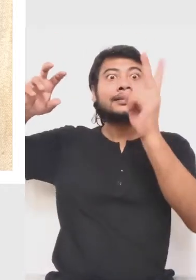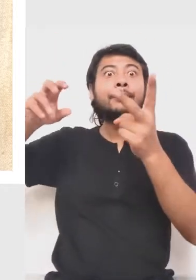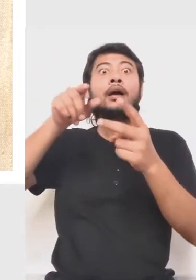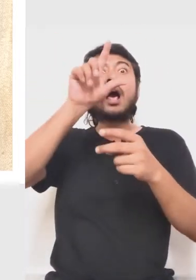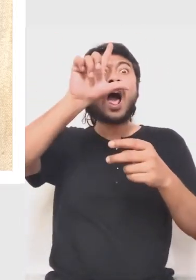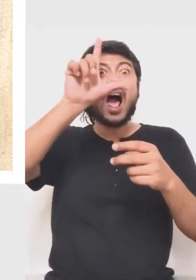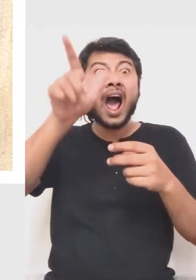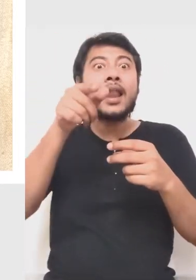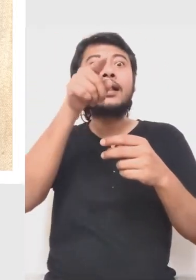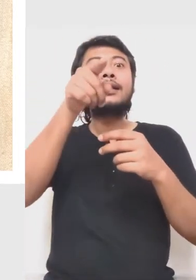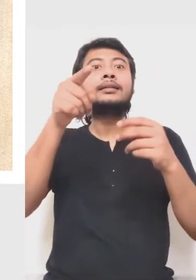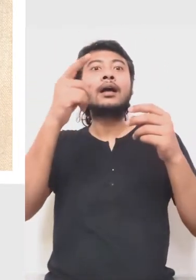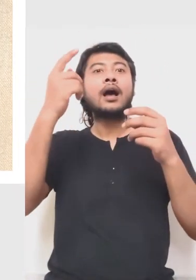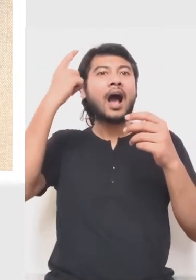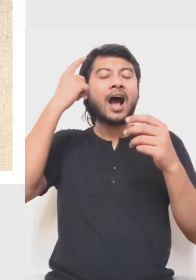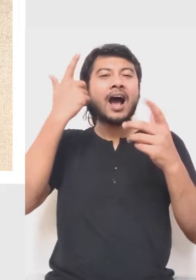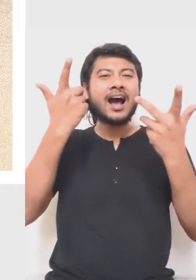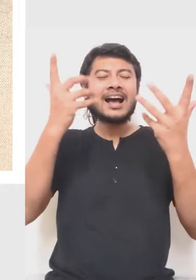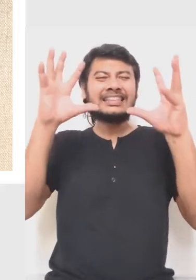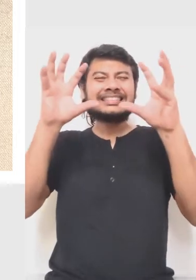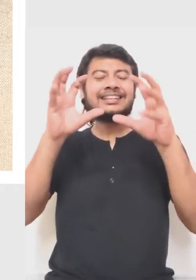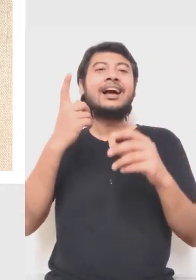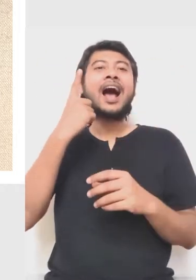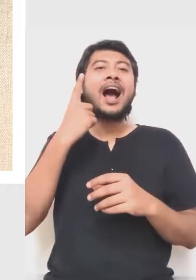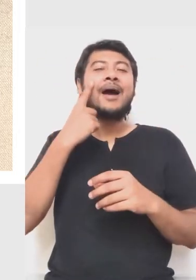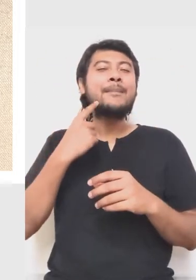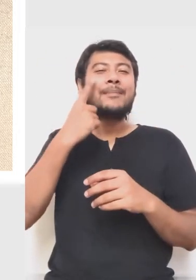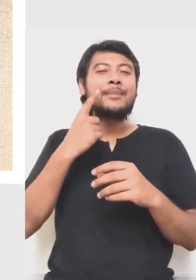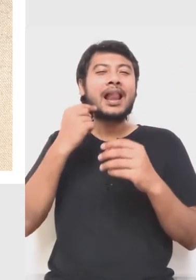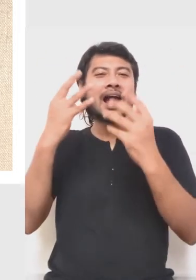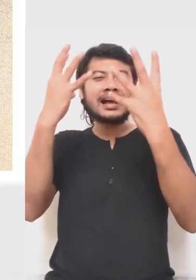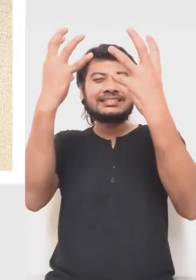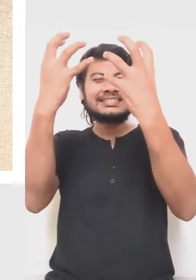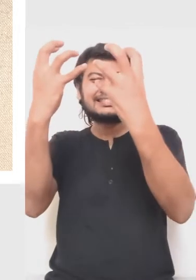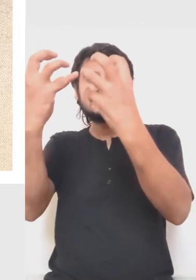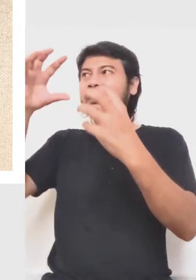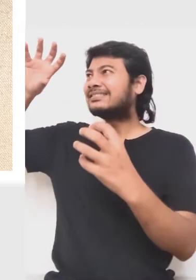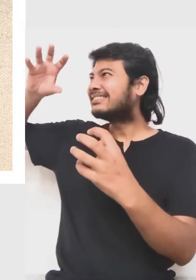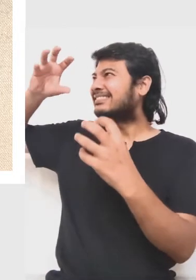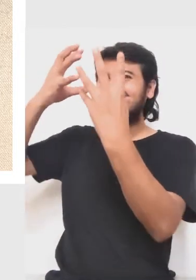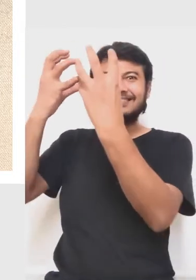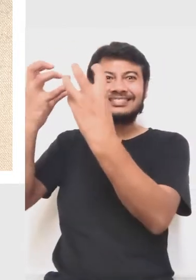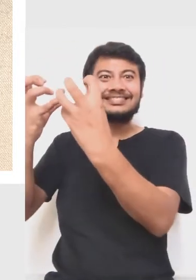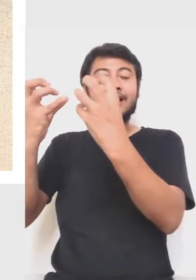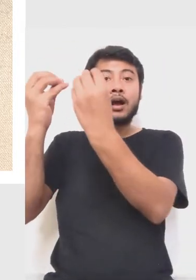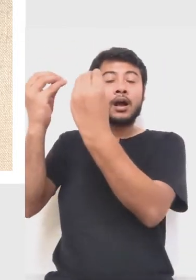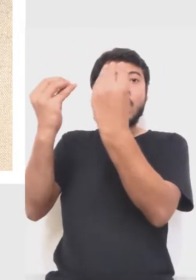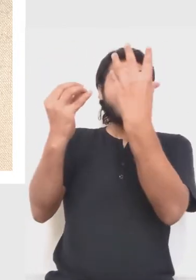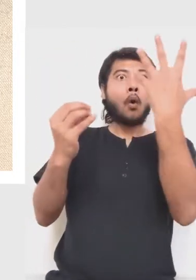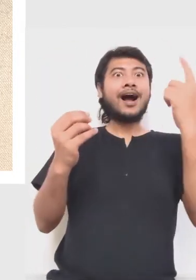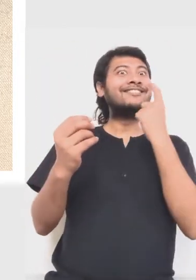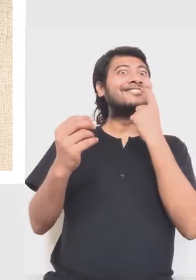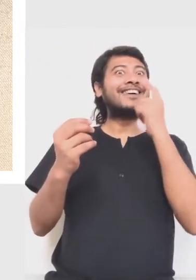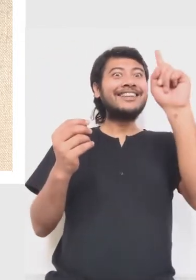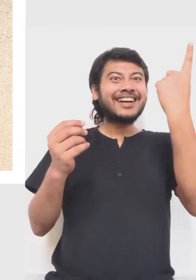discoloration. Placed together after the process, one can observe a very subtle shift in the color of the work from white to